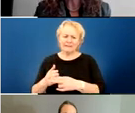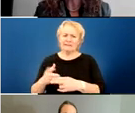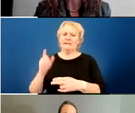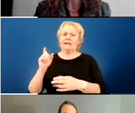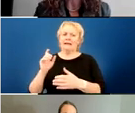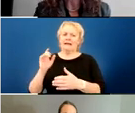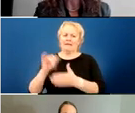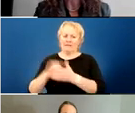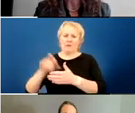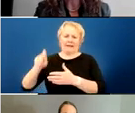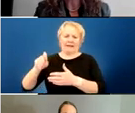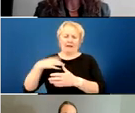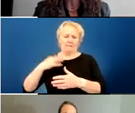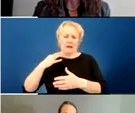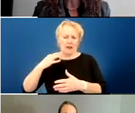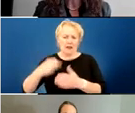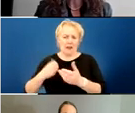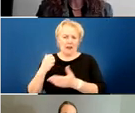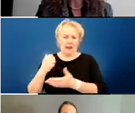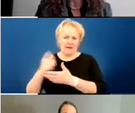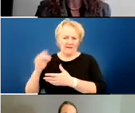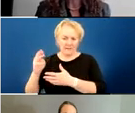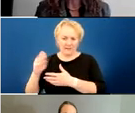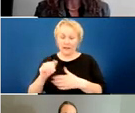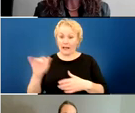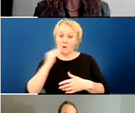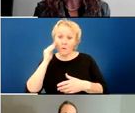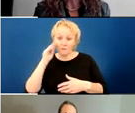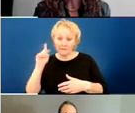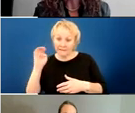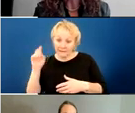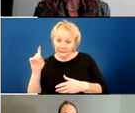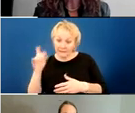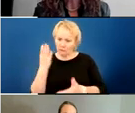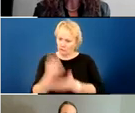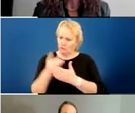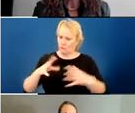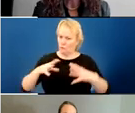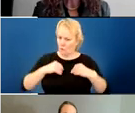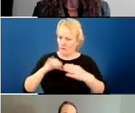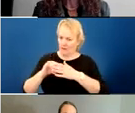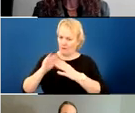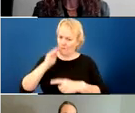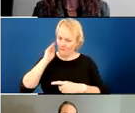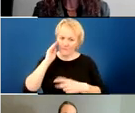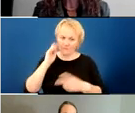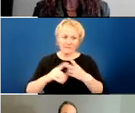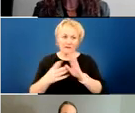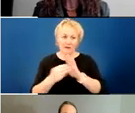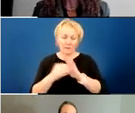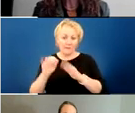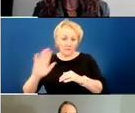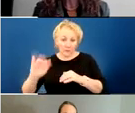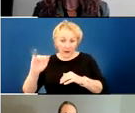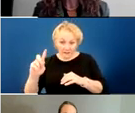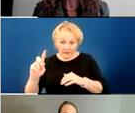for your FEMA assistance. So deed to your home that helps establish your ownership, copy of your ID if